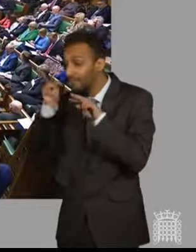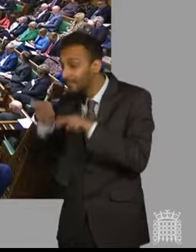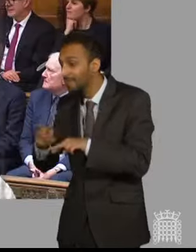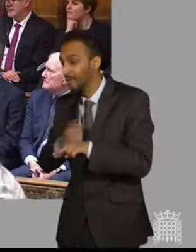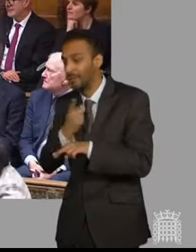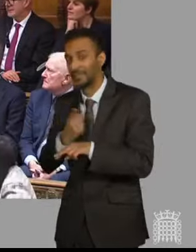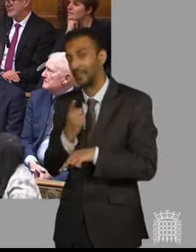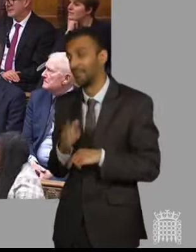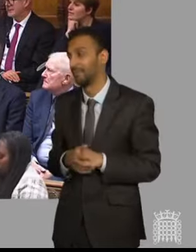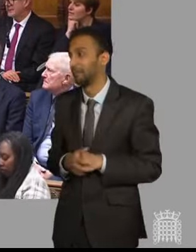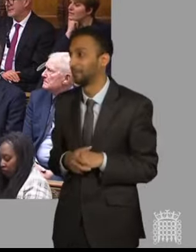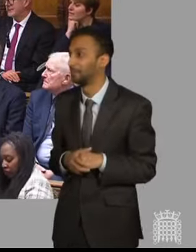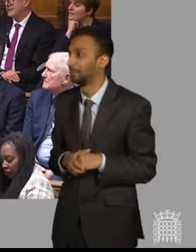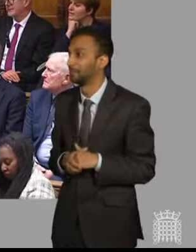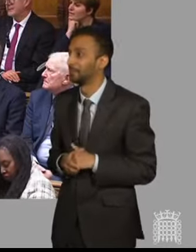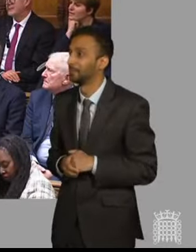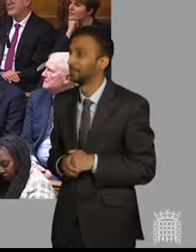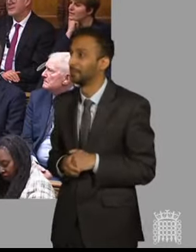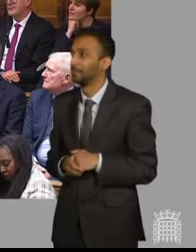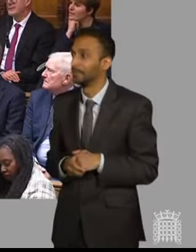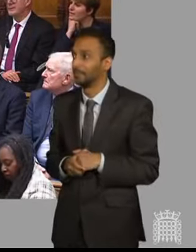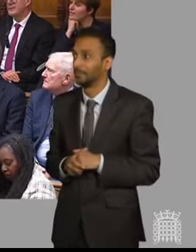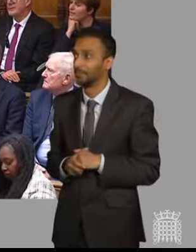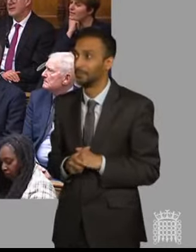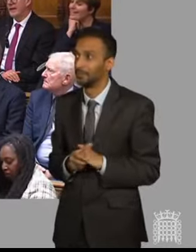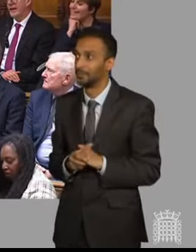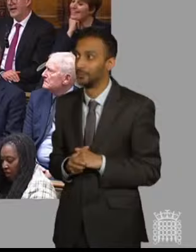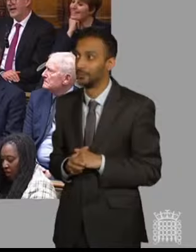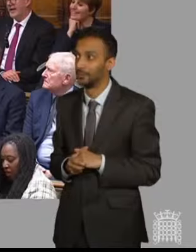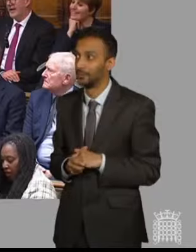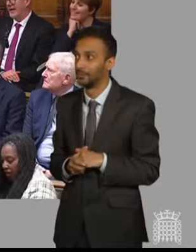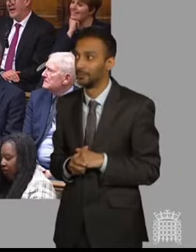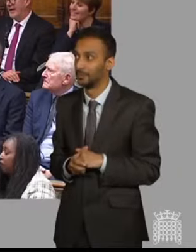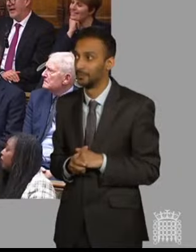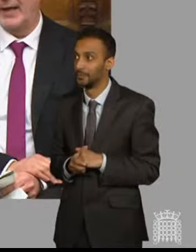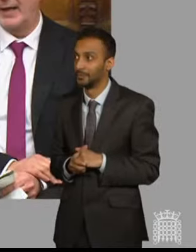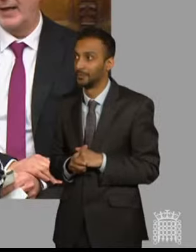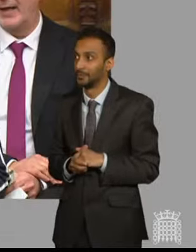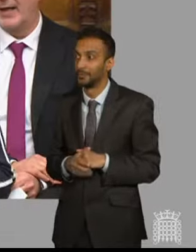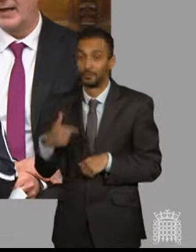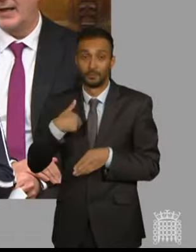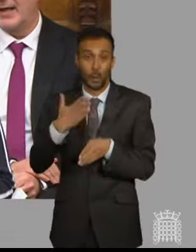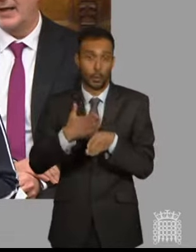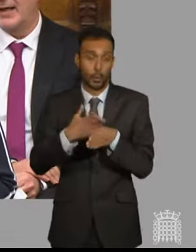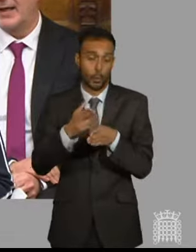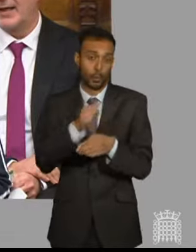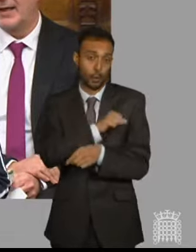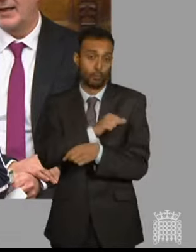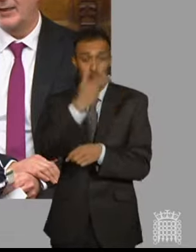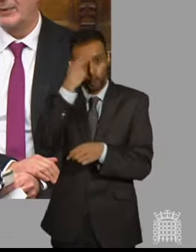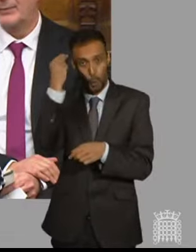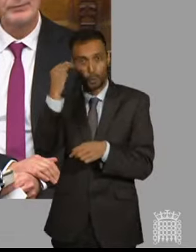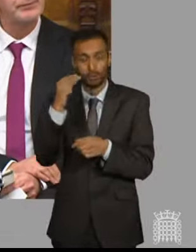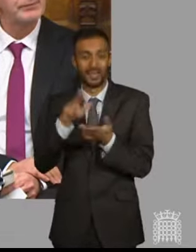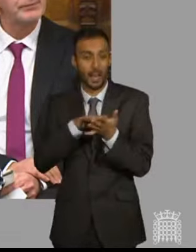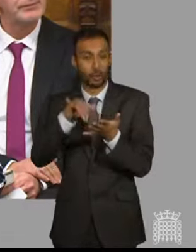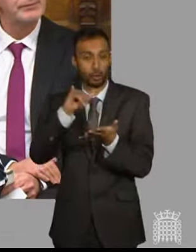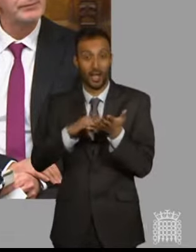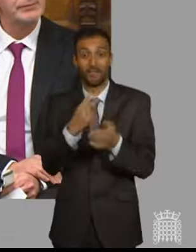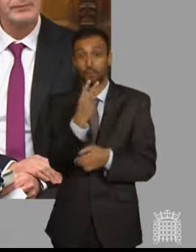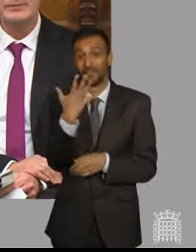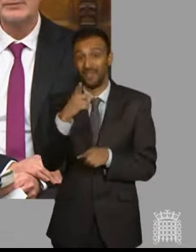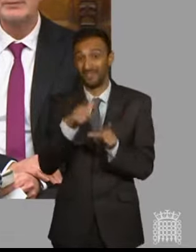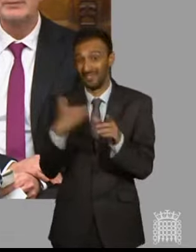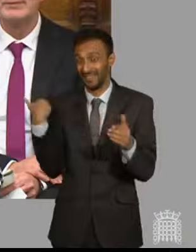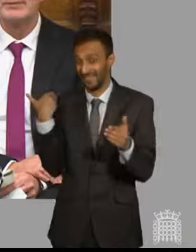I was a nurse in our NHS for 25 years. It is an offence to my colleagues and our patients when